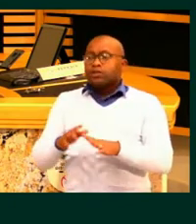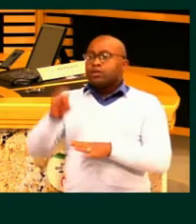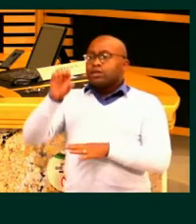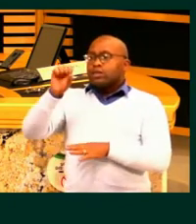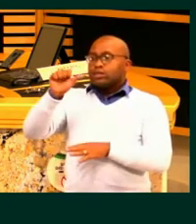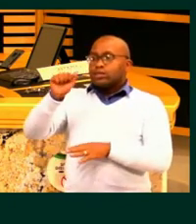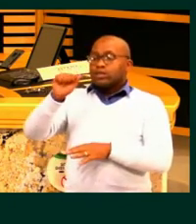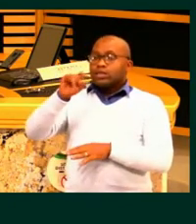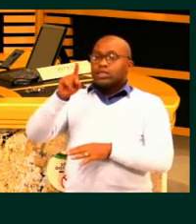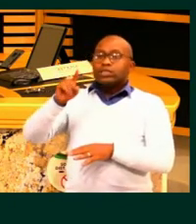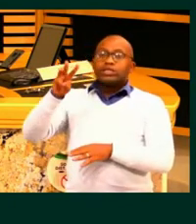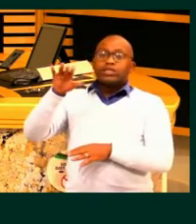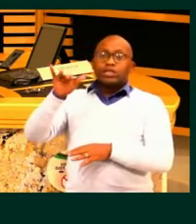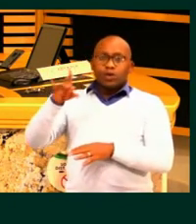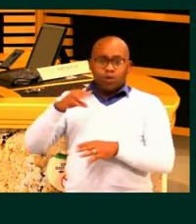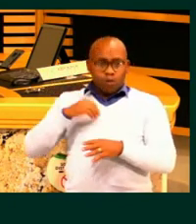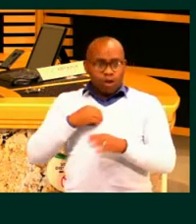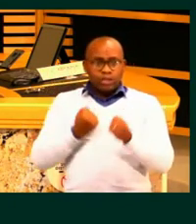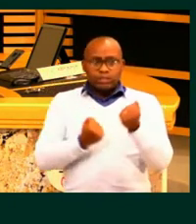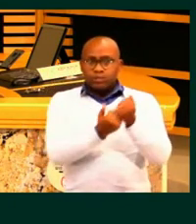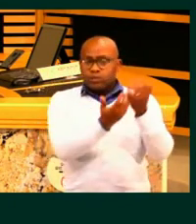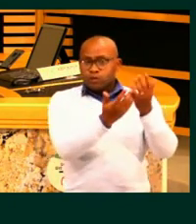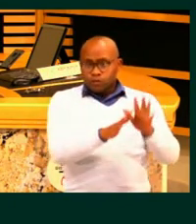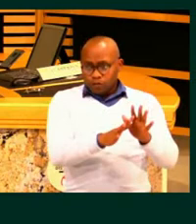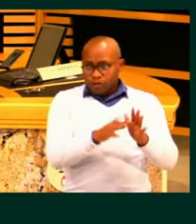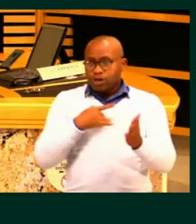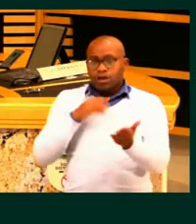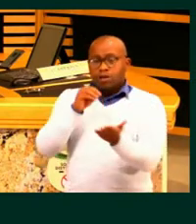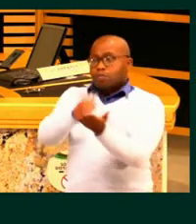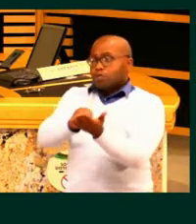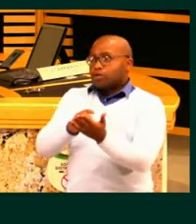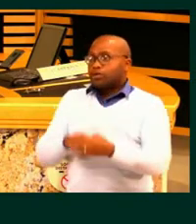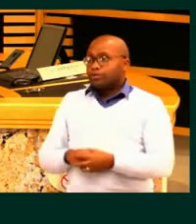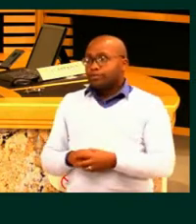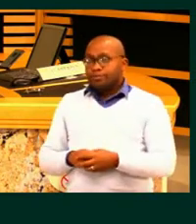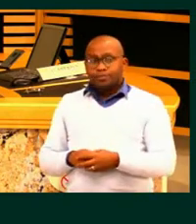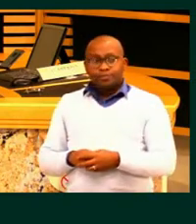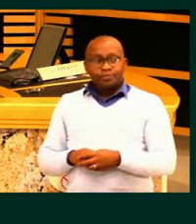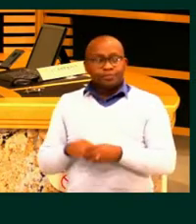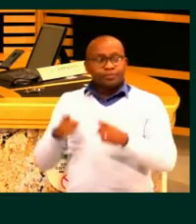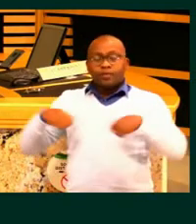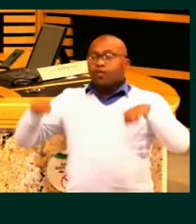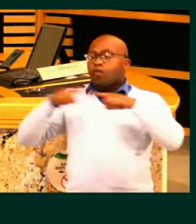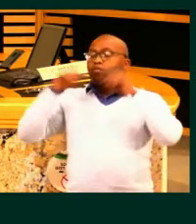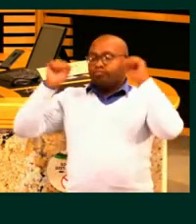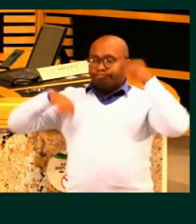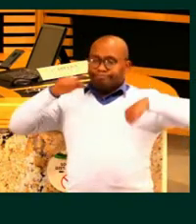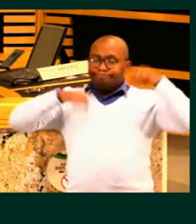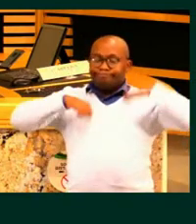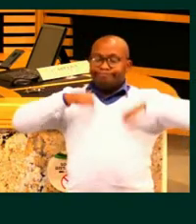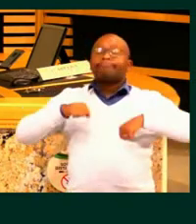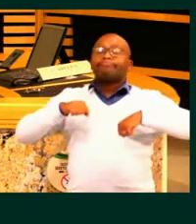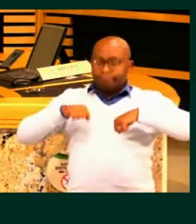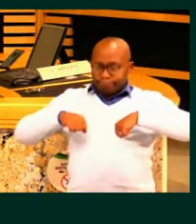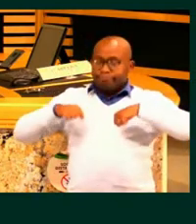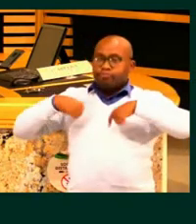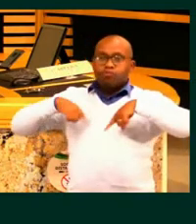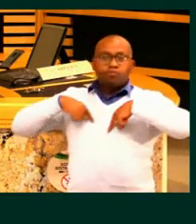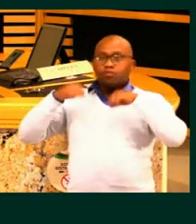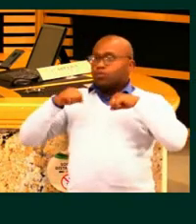of the African National Congress now I put the resolution agreed any